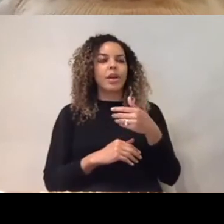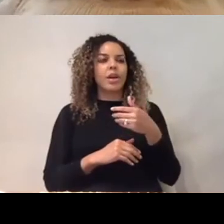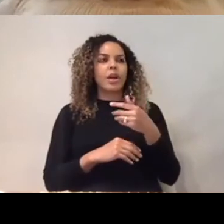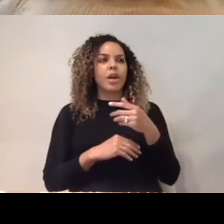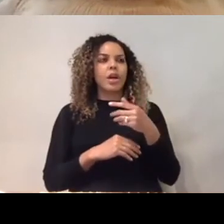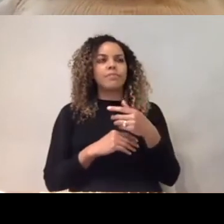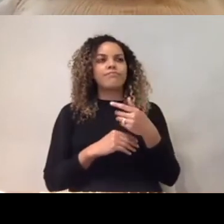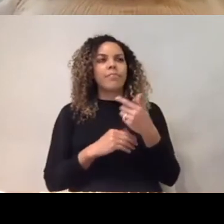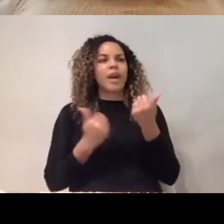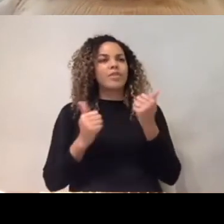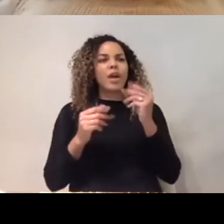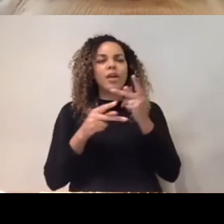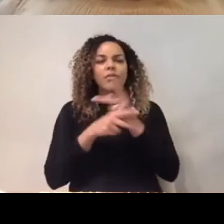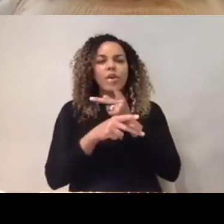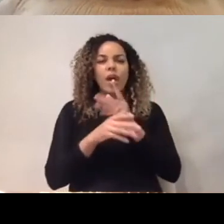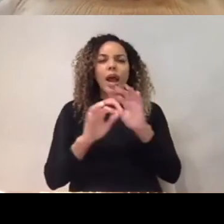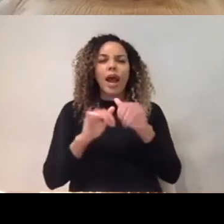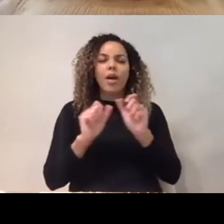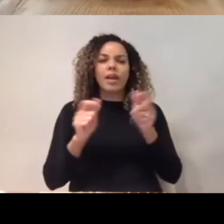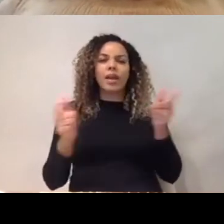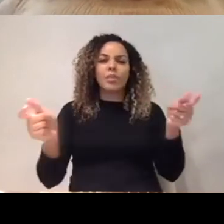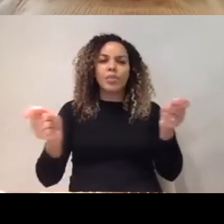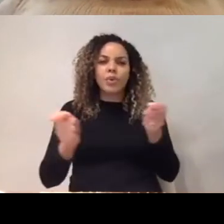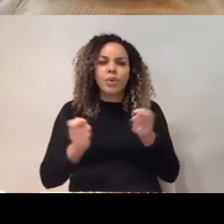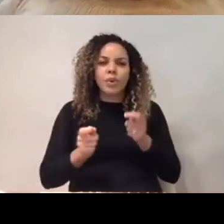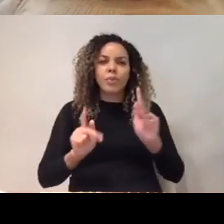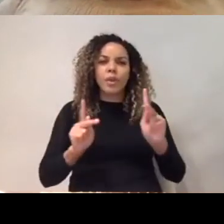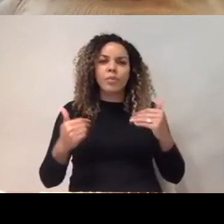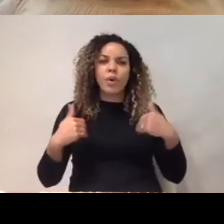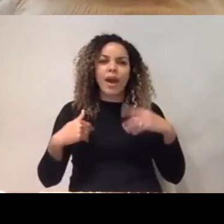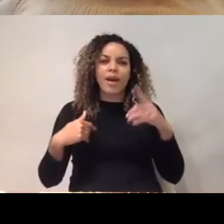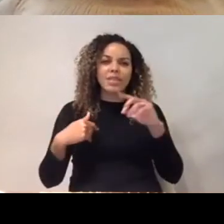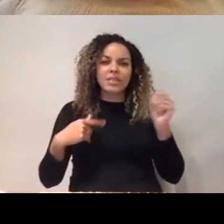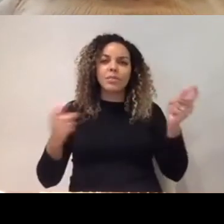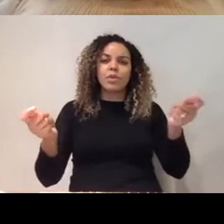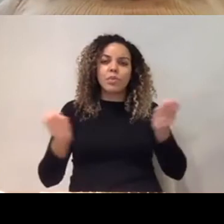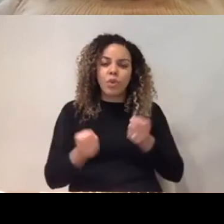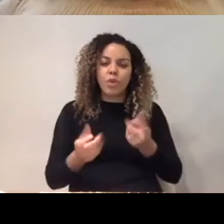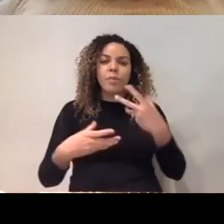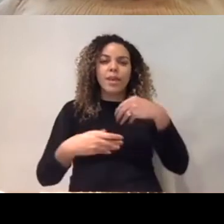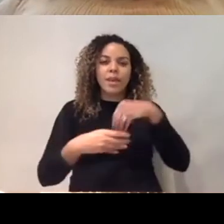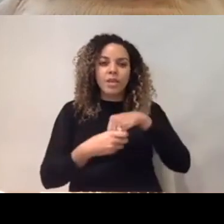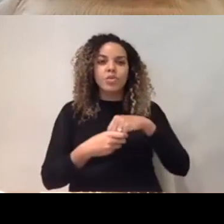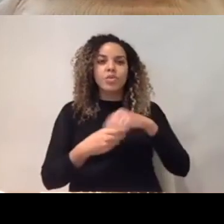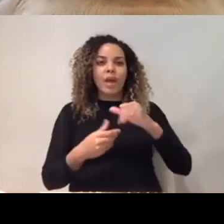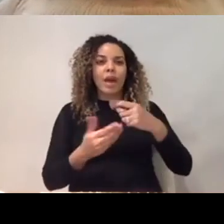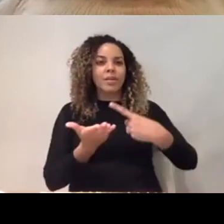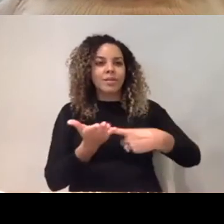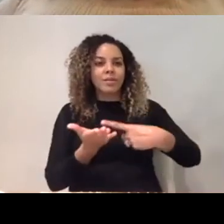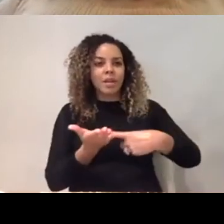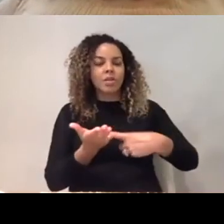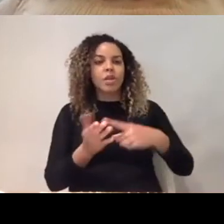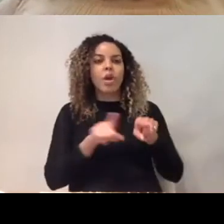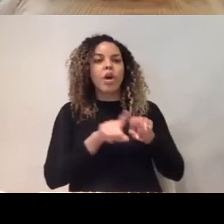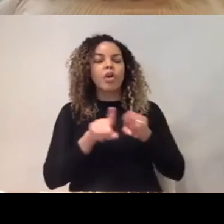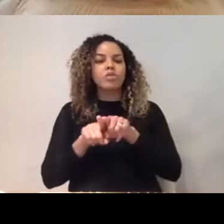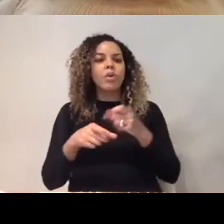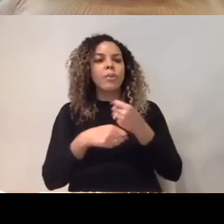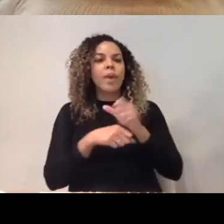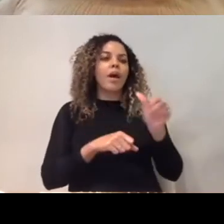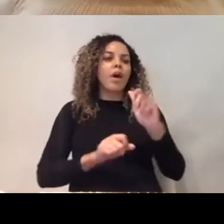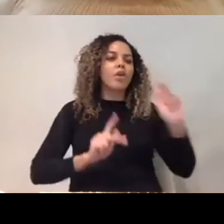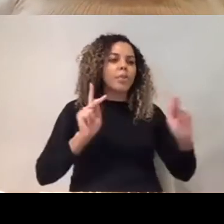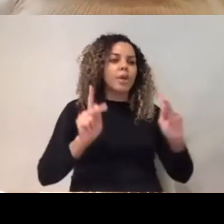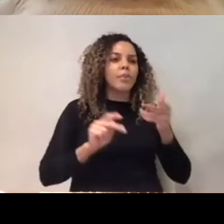with disabilities into this angle, and also to make other people at Variety kind of aware,